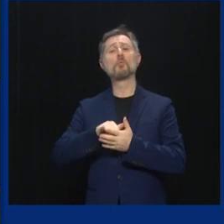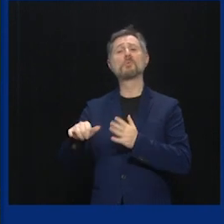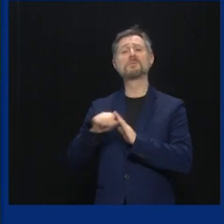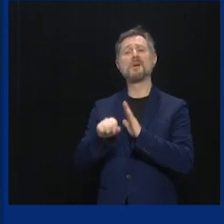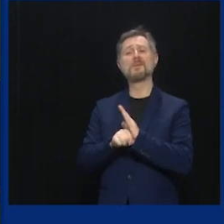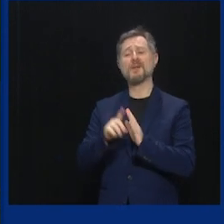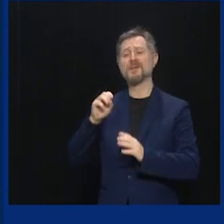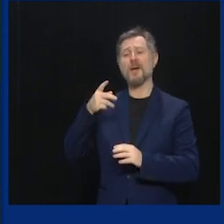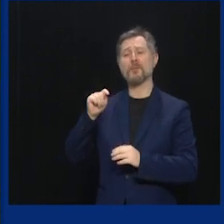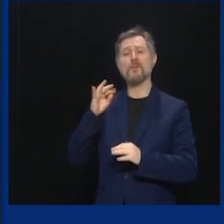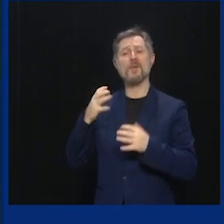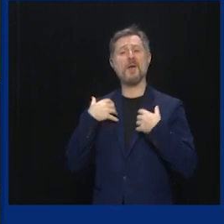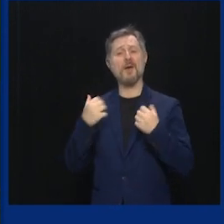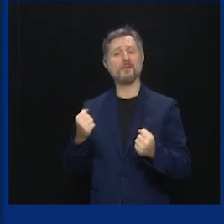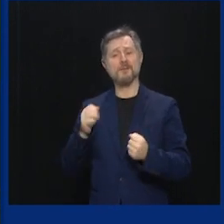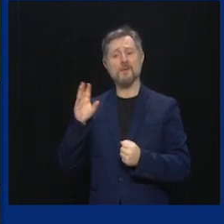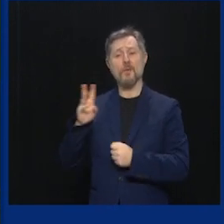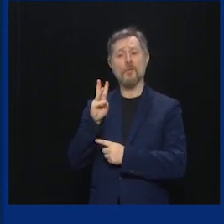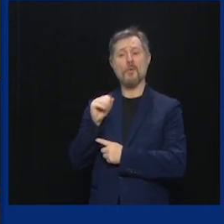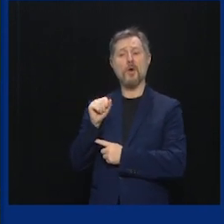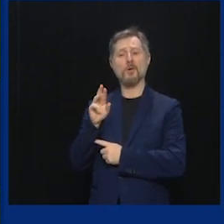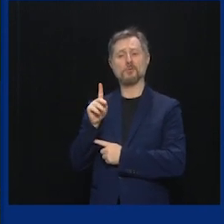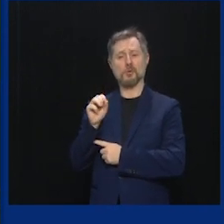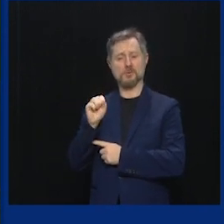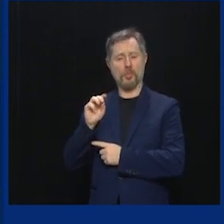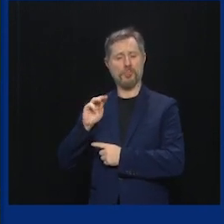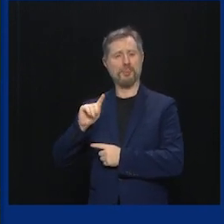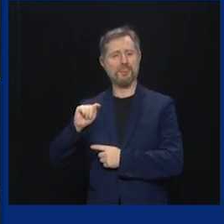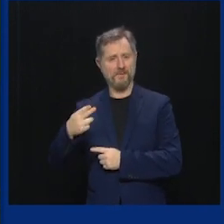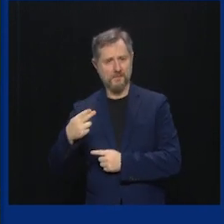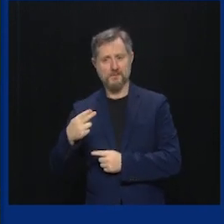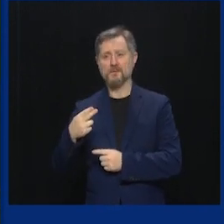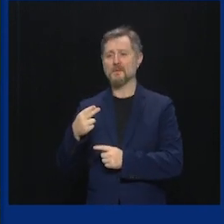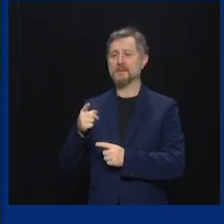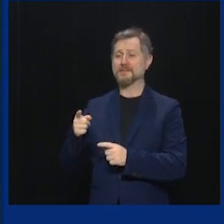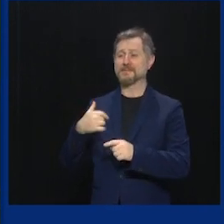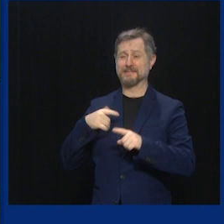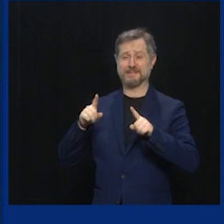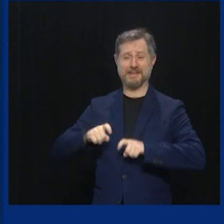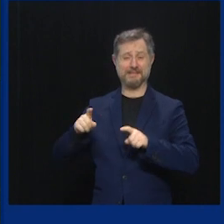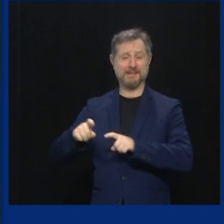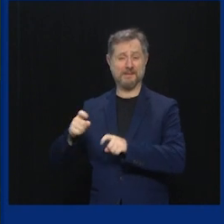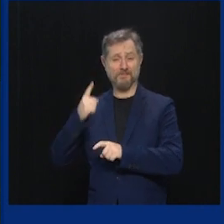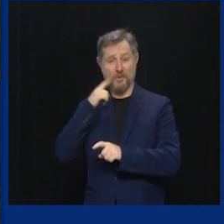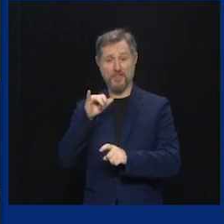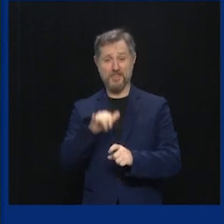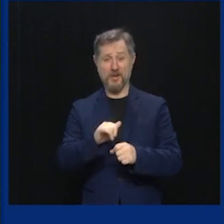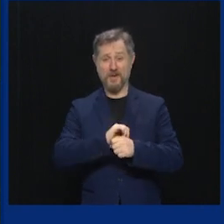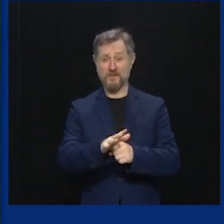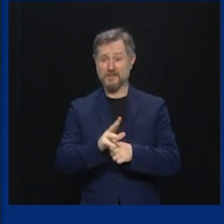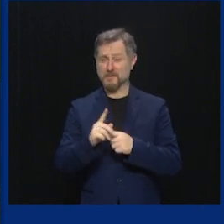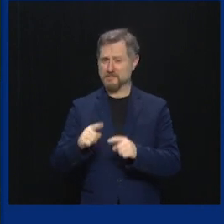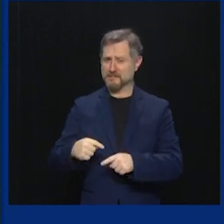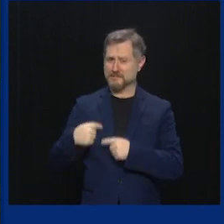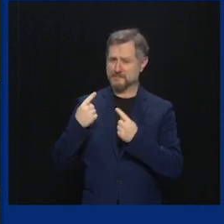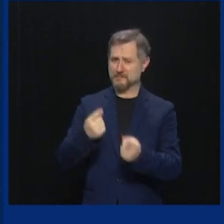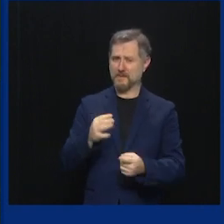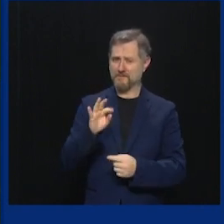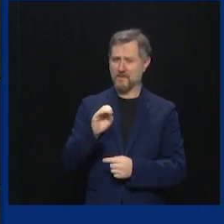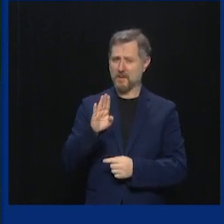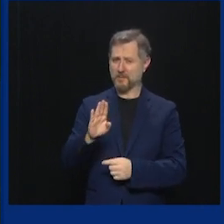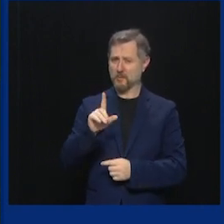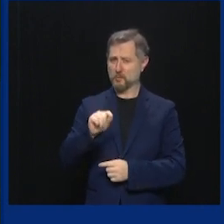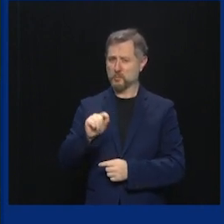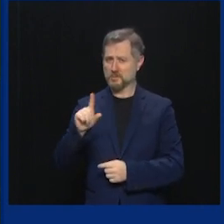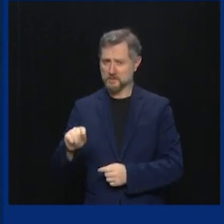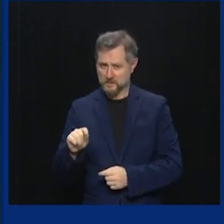Lab has been testing samples for SARS-CoV-2 since February of 2020. But these tests only detect the presence of the